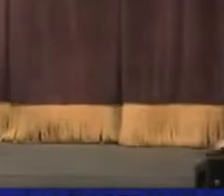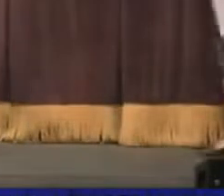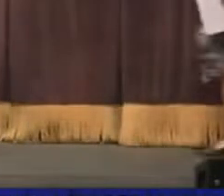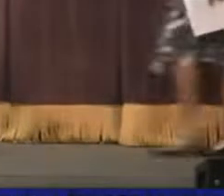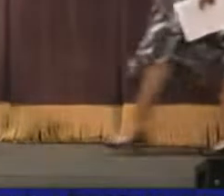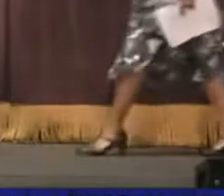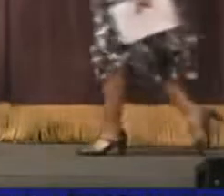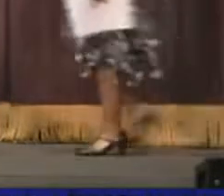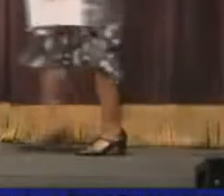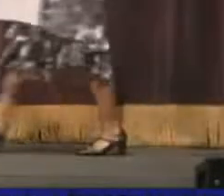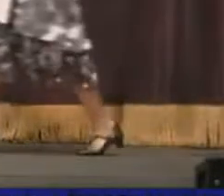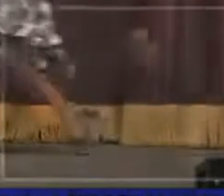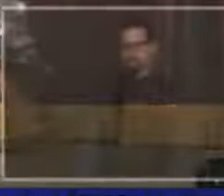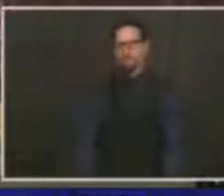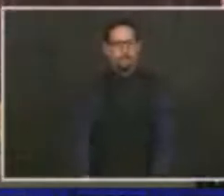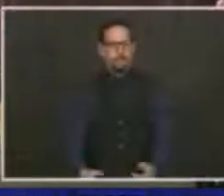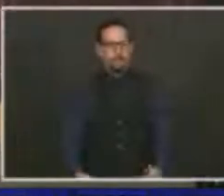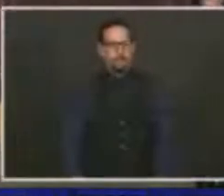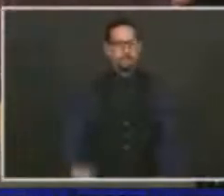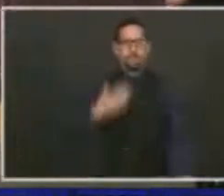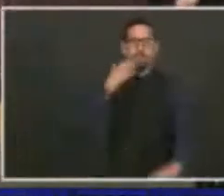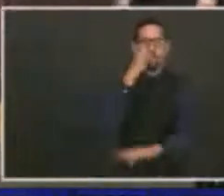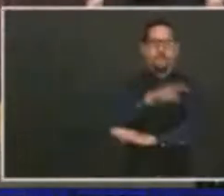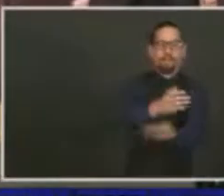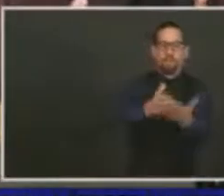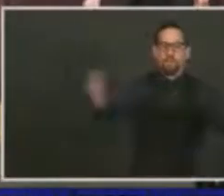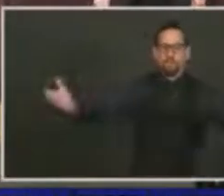Good afternoon, everybody.